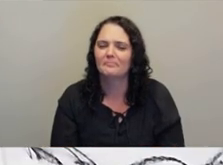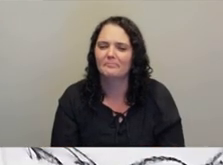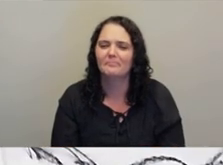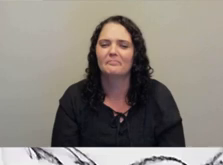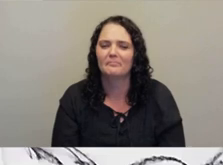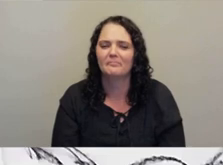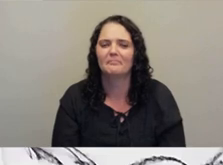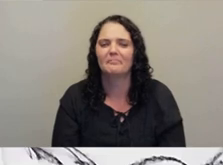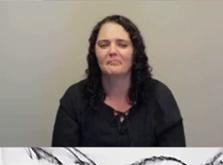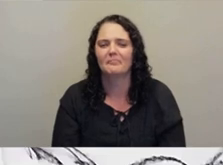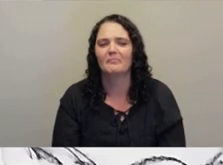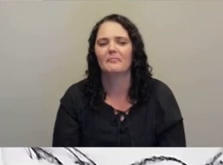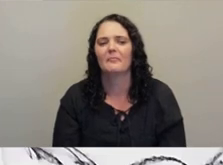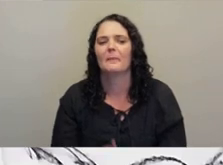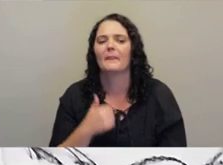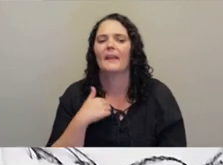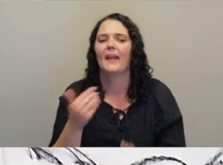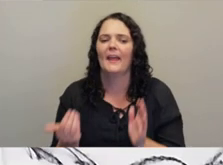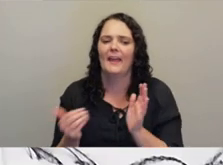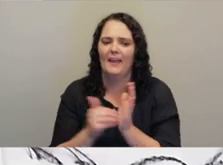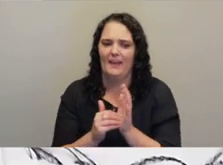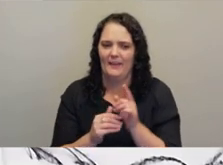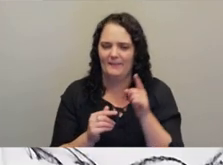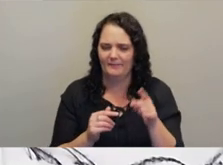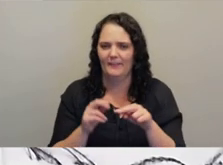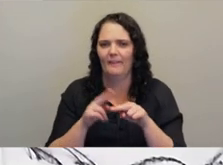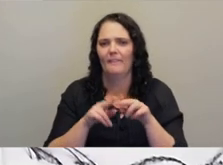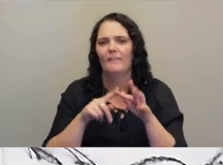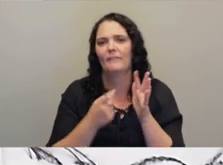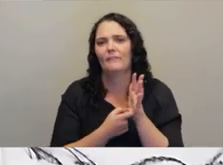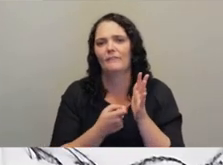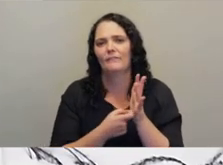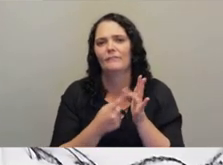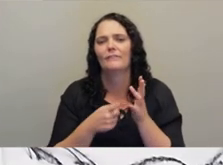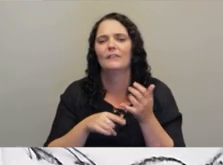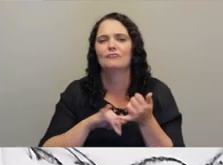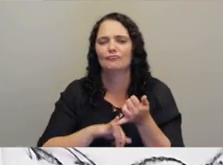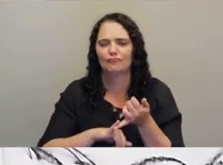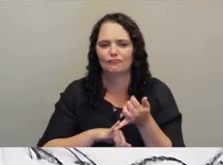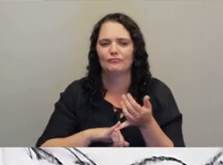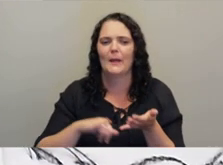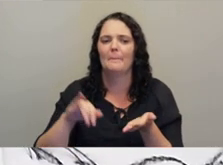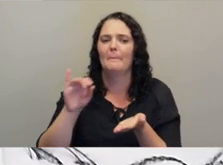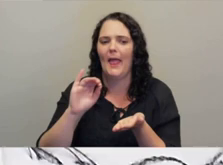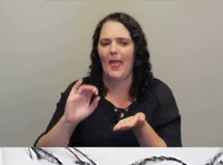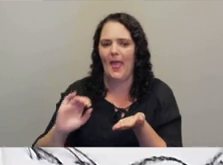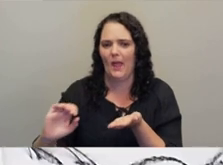tea, I've added iron powder, a ferrous powder, you see right there.